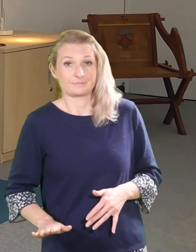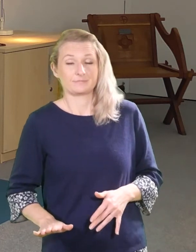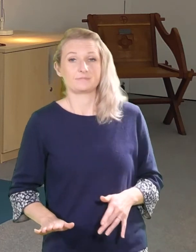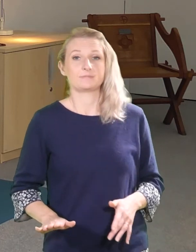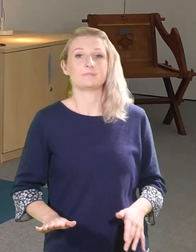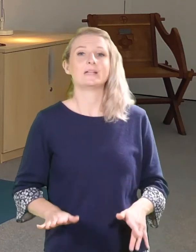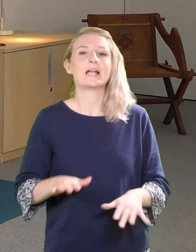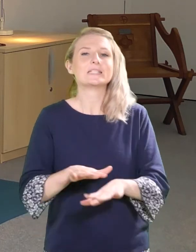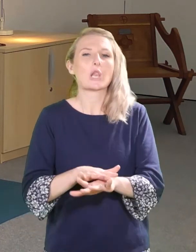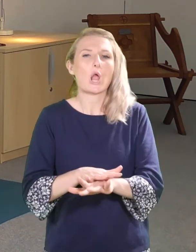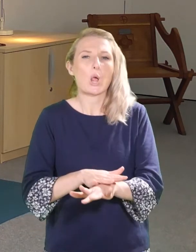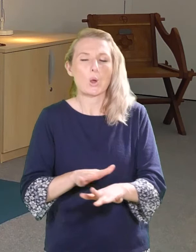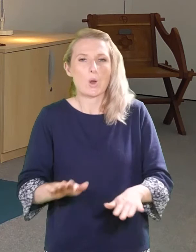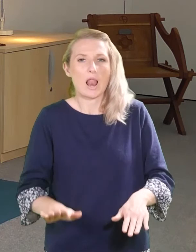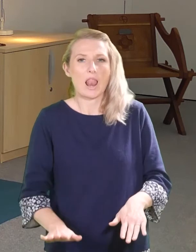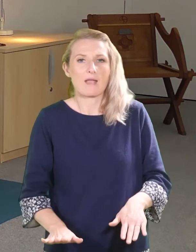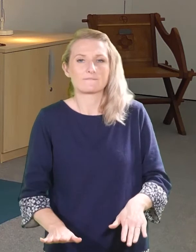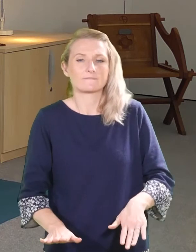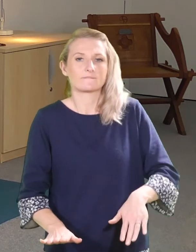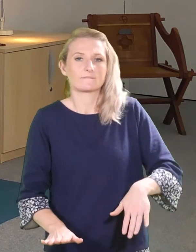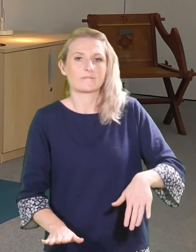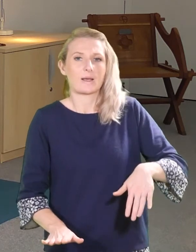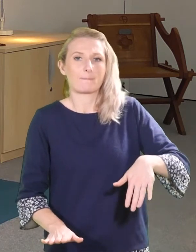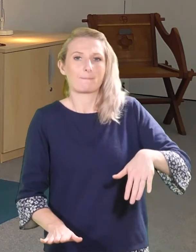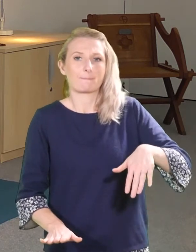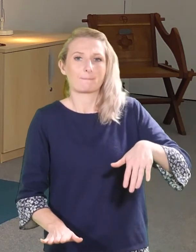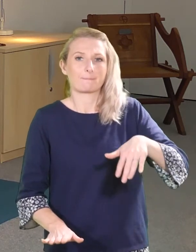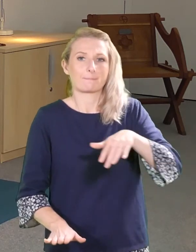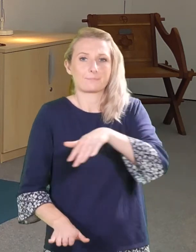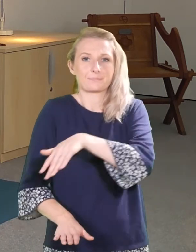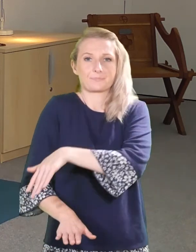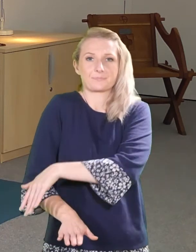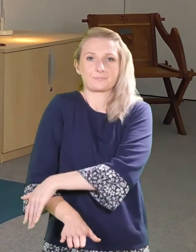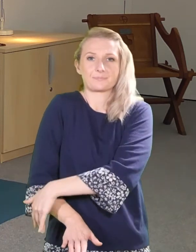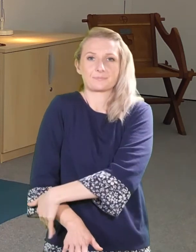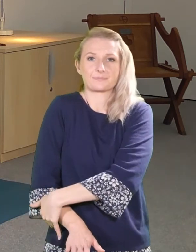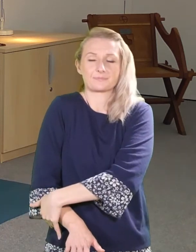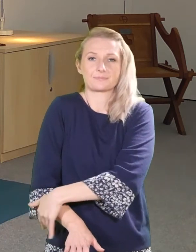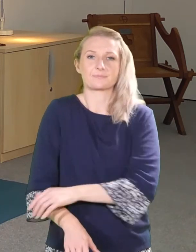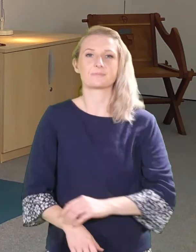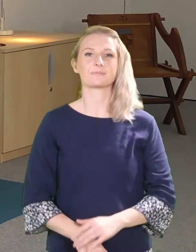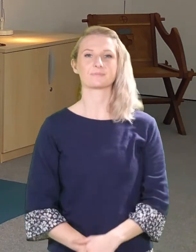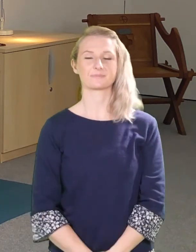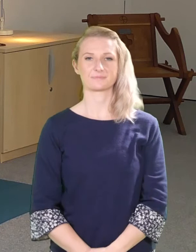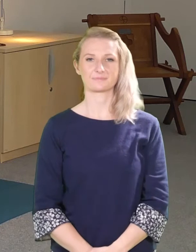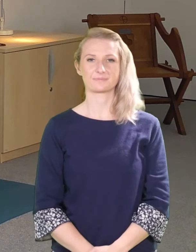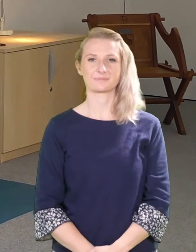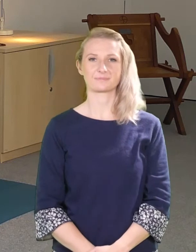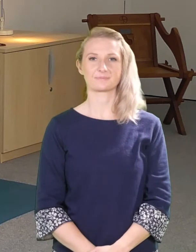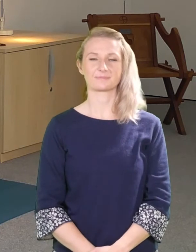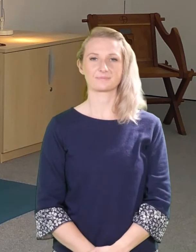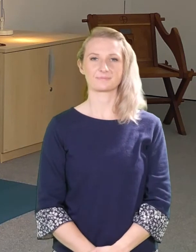Slowly lift your left leg up and place it over the top of the right